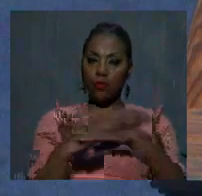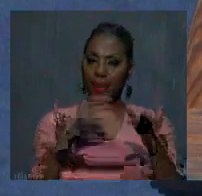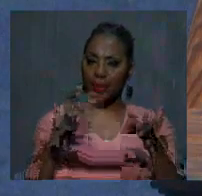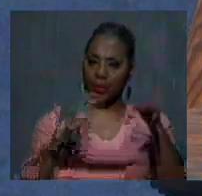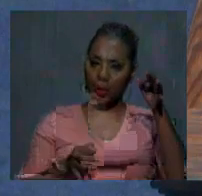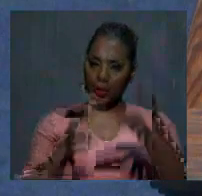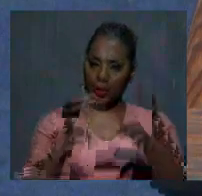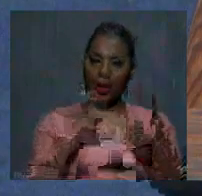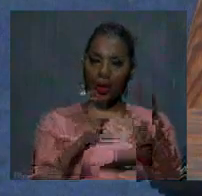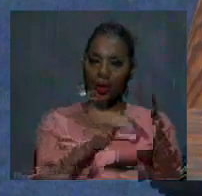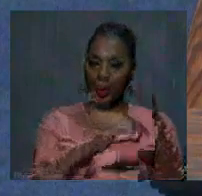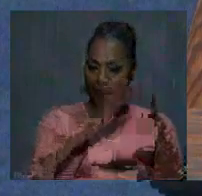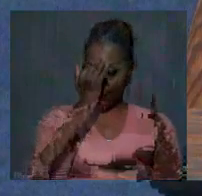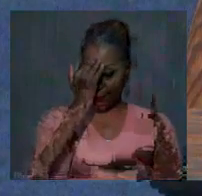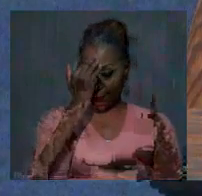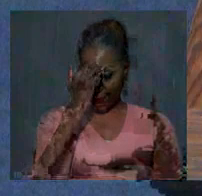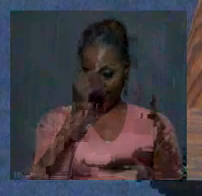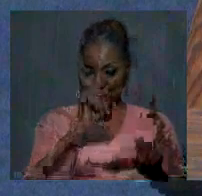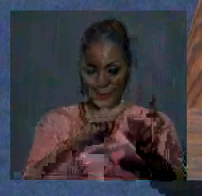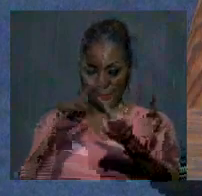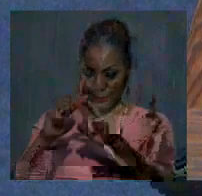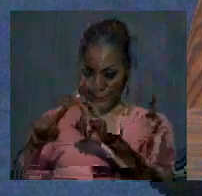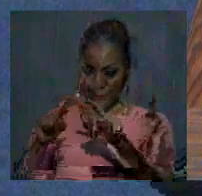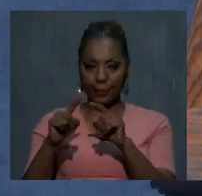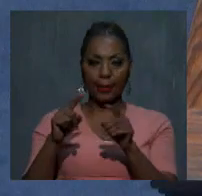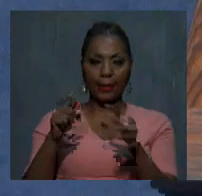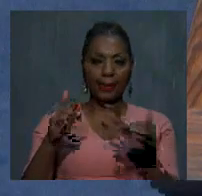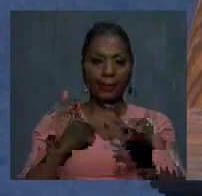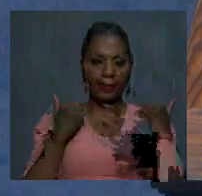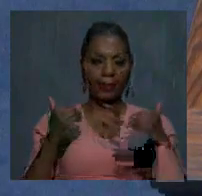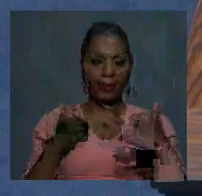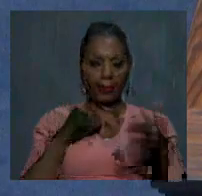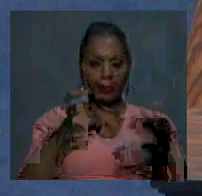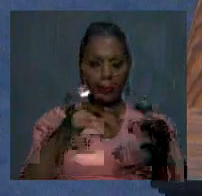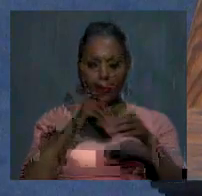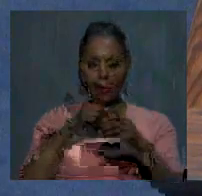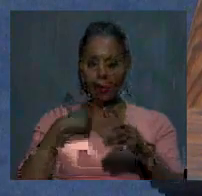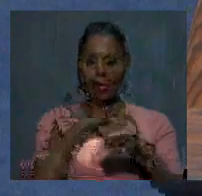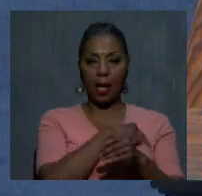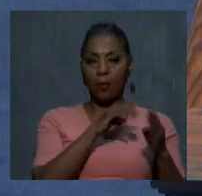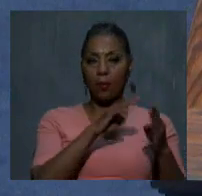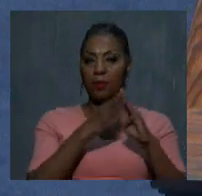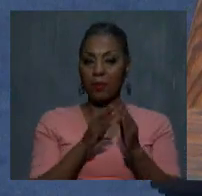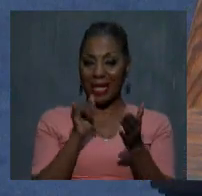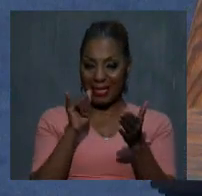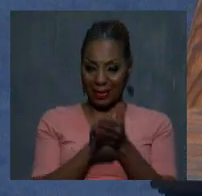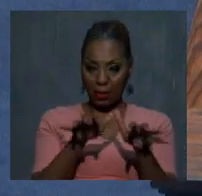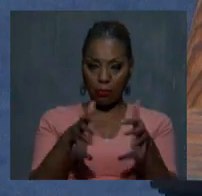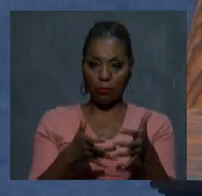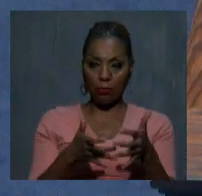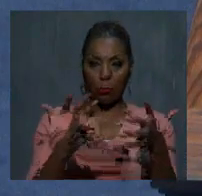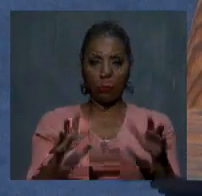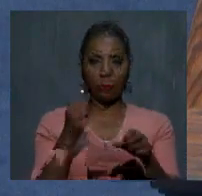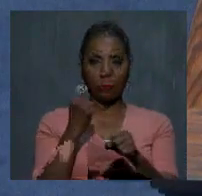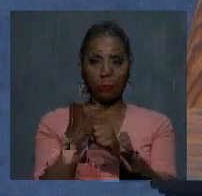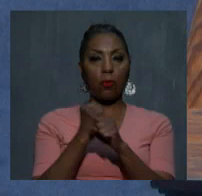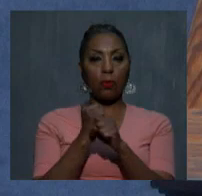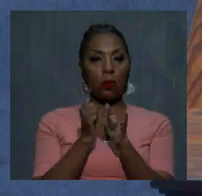we're all familiar with issues of unity. This committee is working